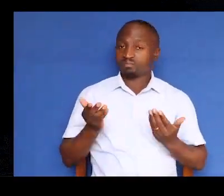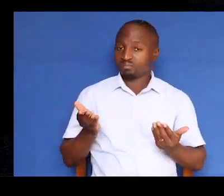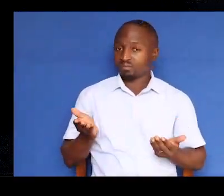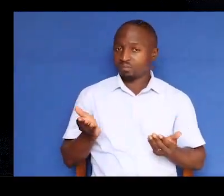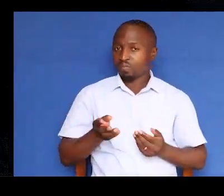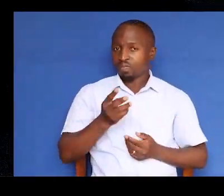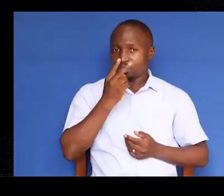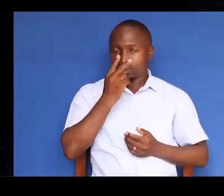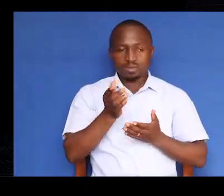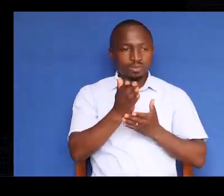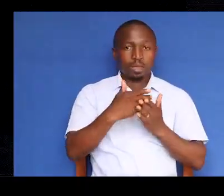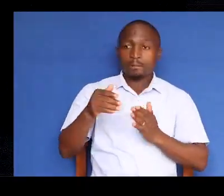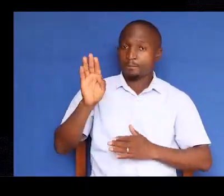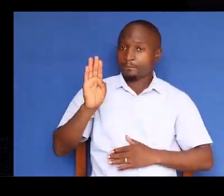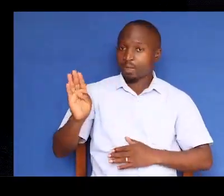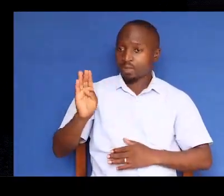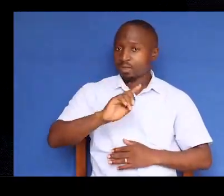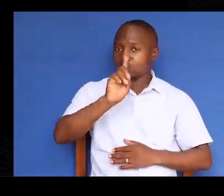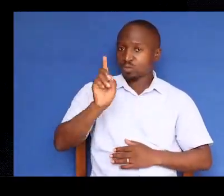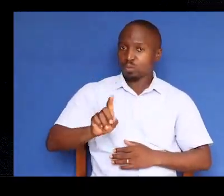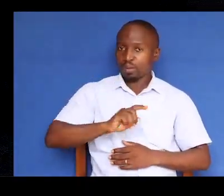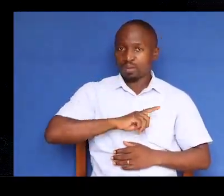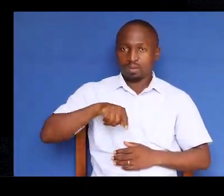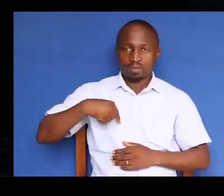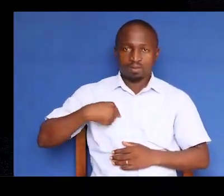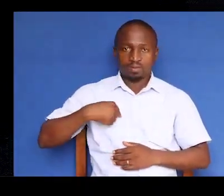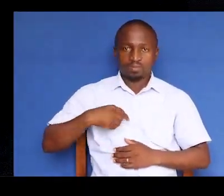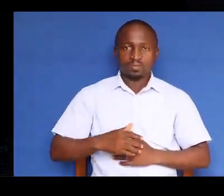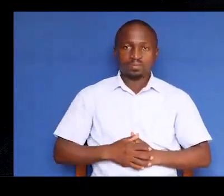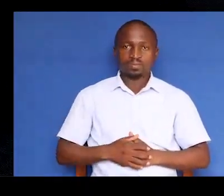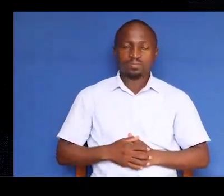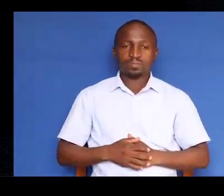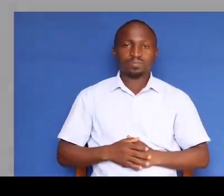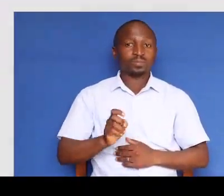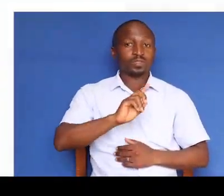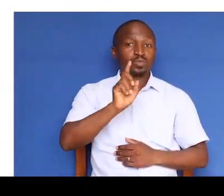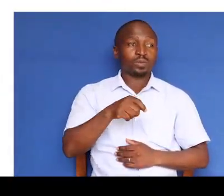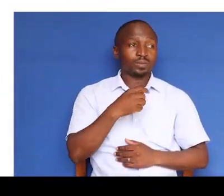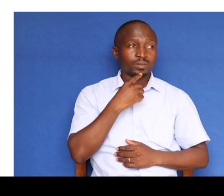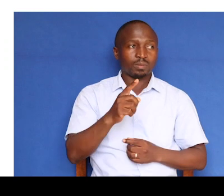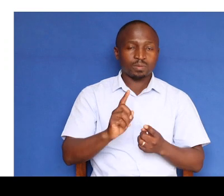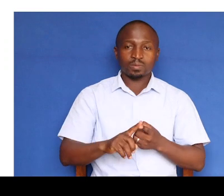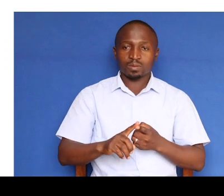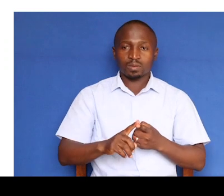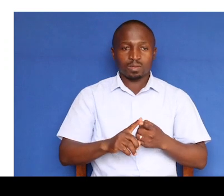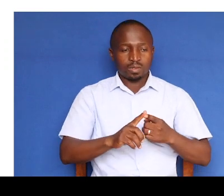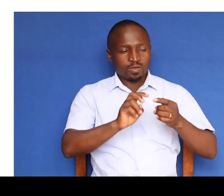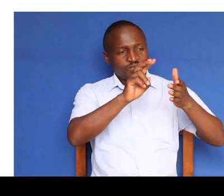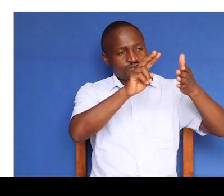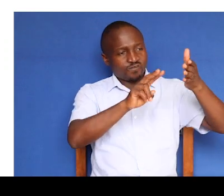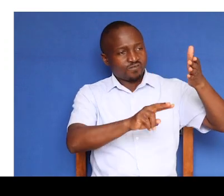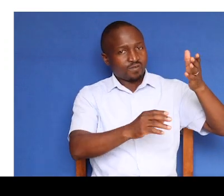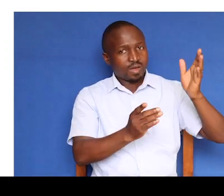let's go to part B of our question. Question says, Study the data given